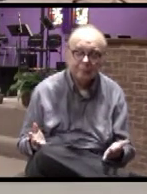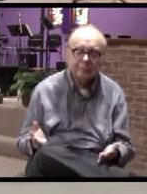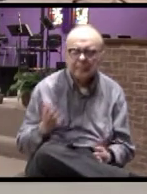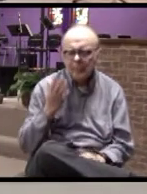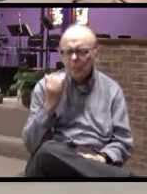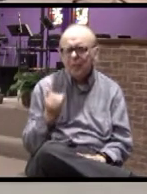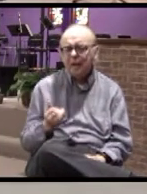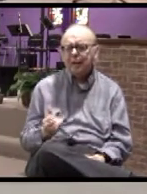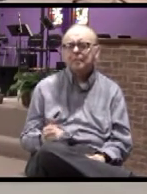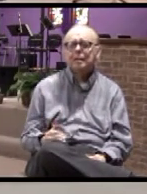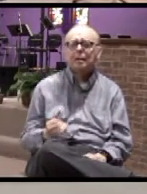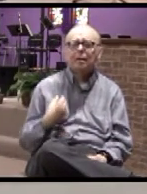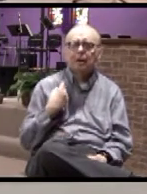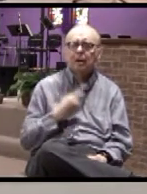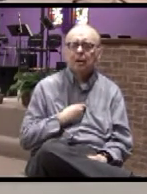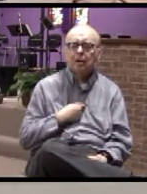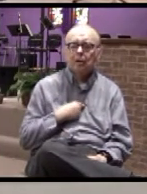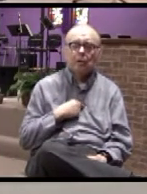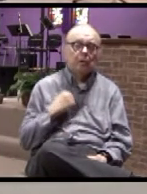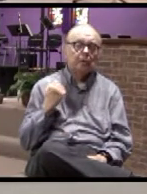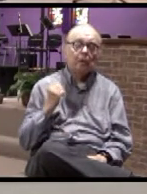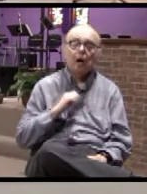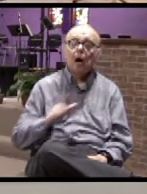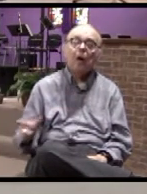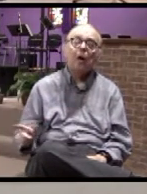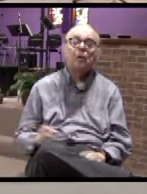Why? We were all sinners.